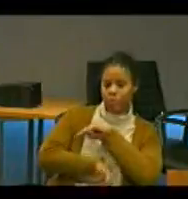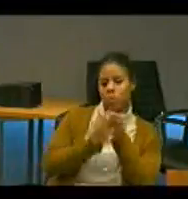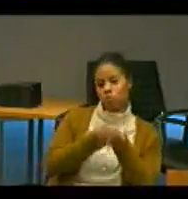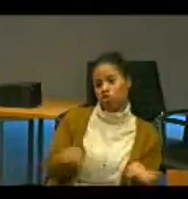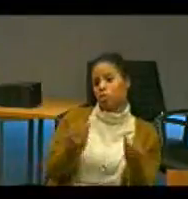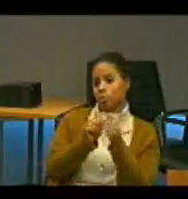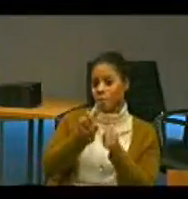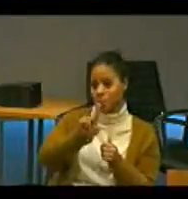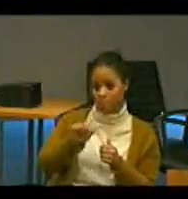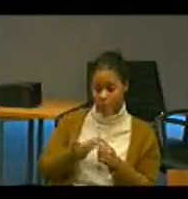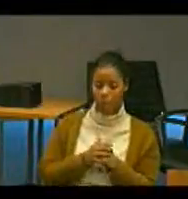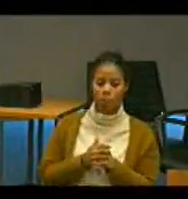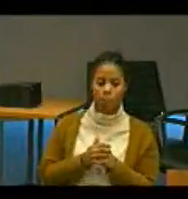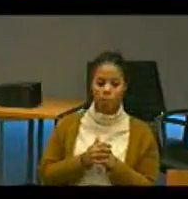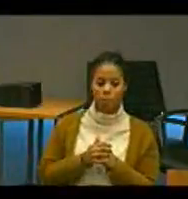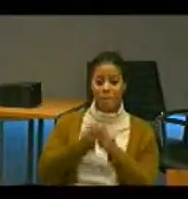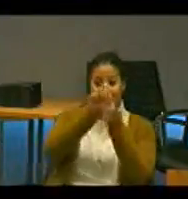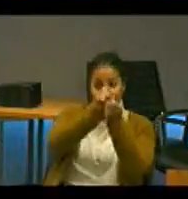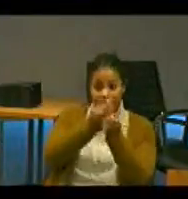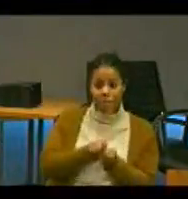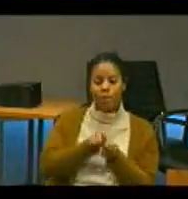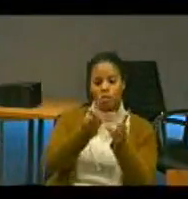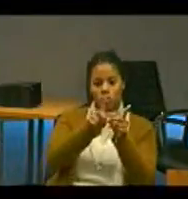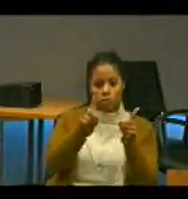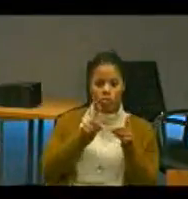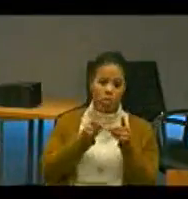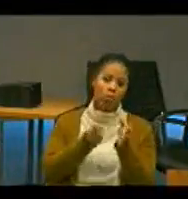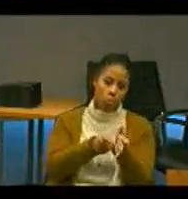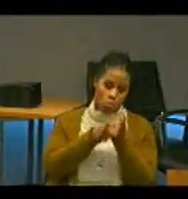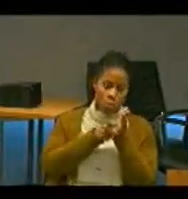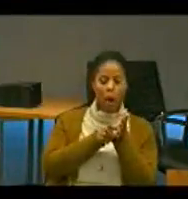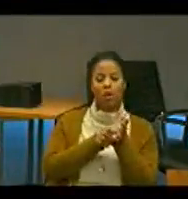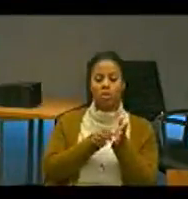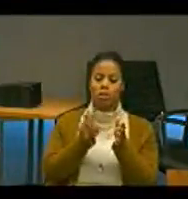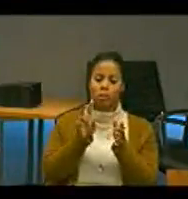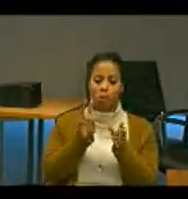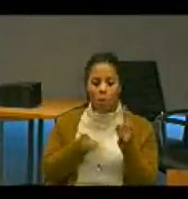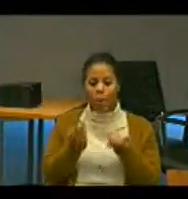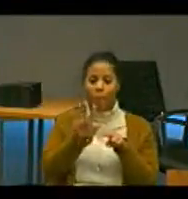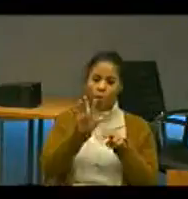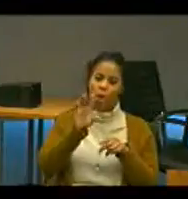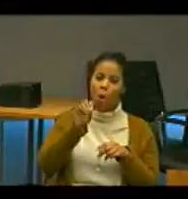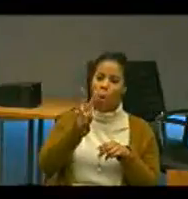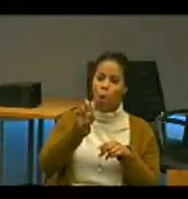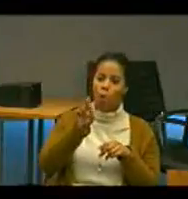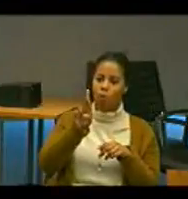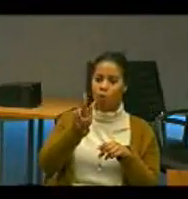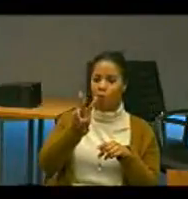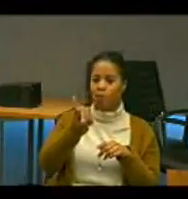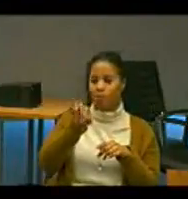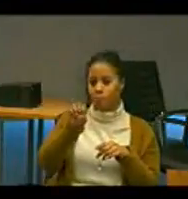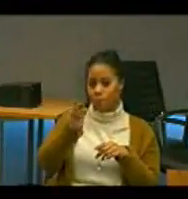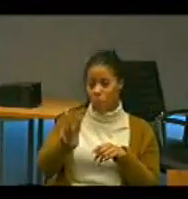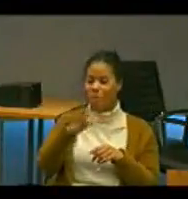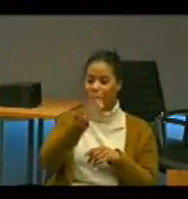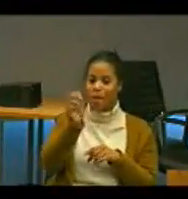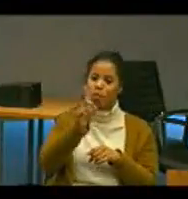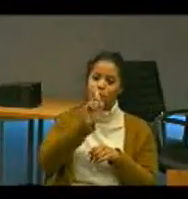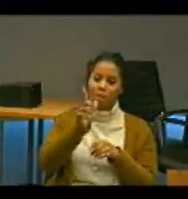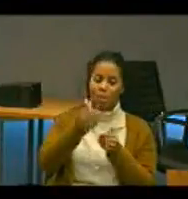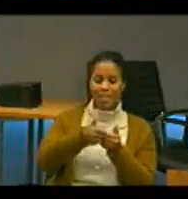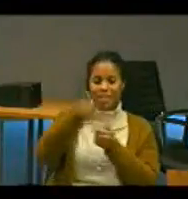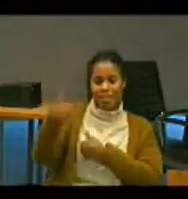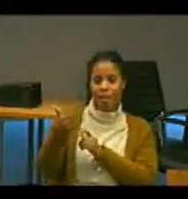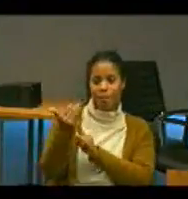disabilities. Cited districts are required to undergo a review of their policies, practices, and procedures, and set aside 15% of their